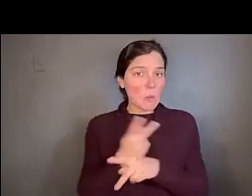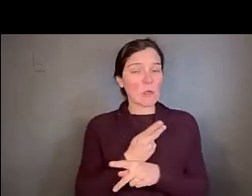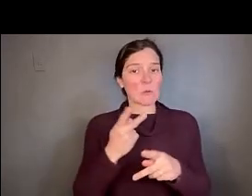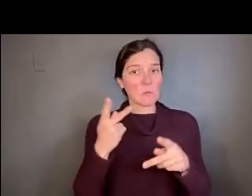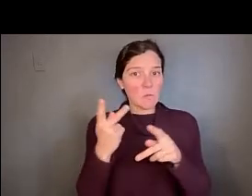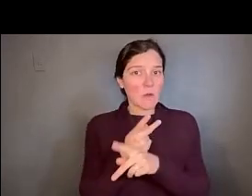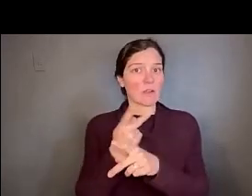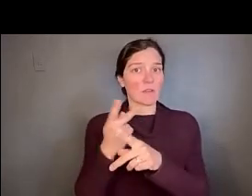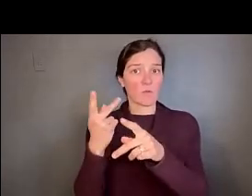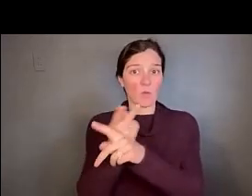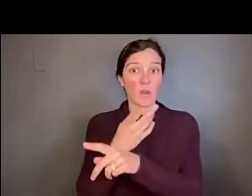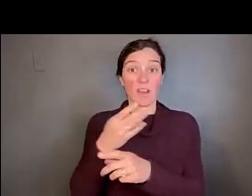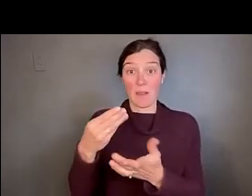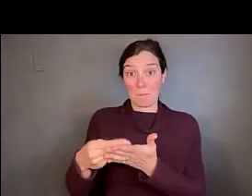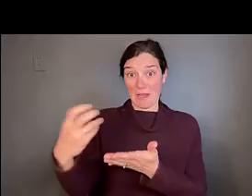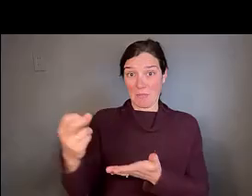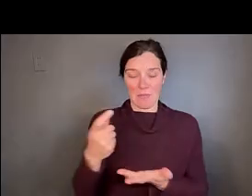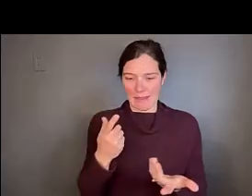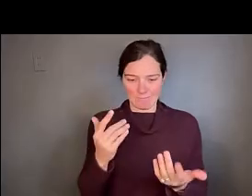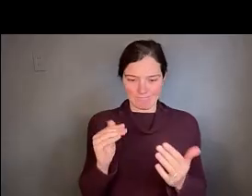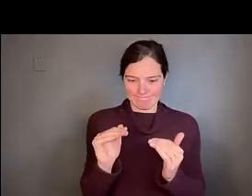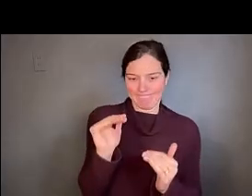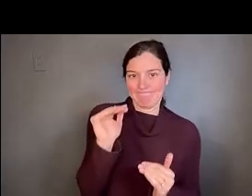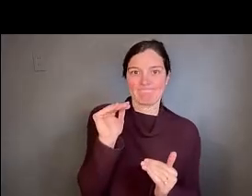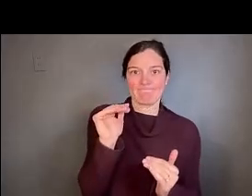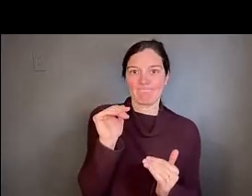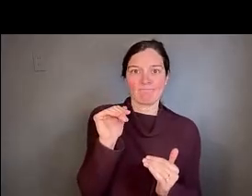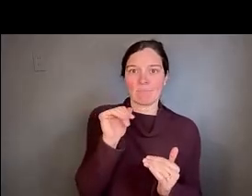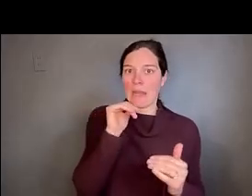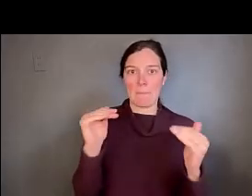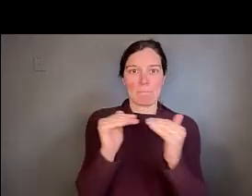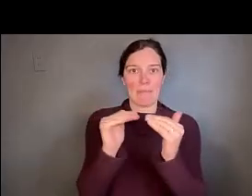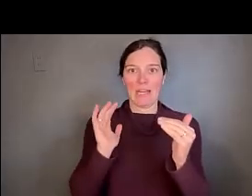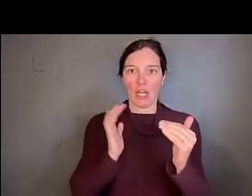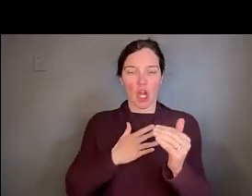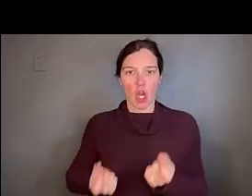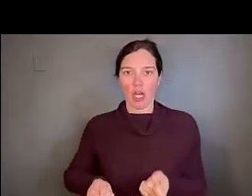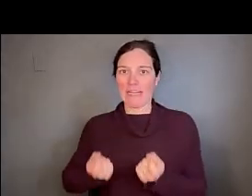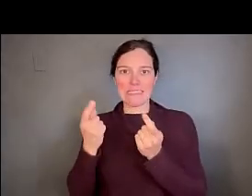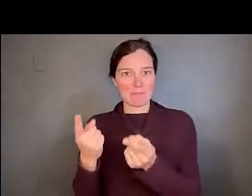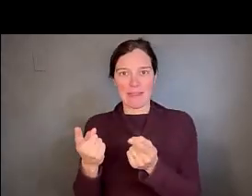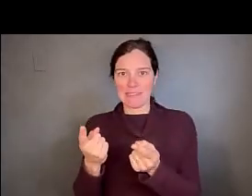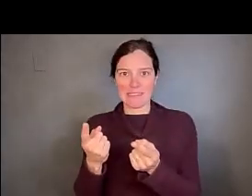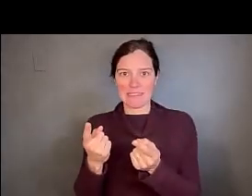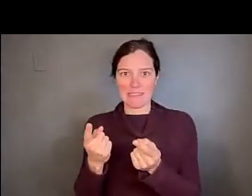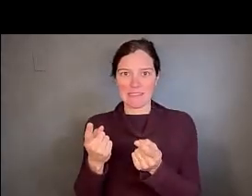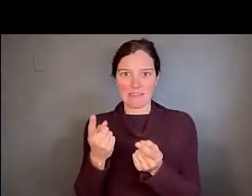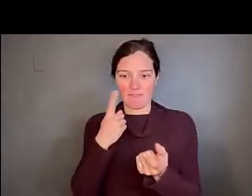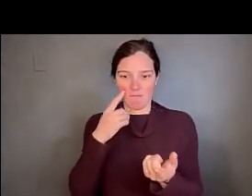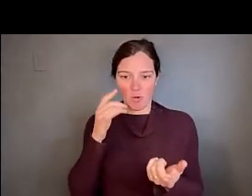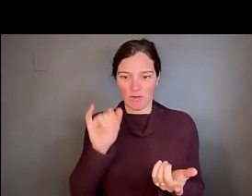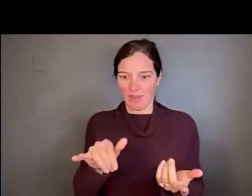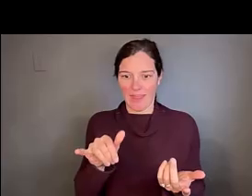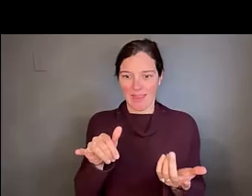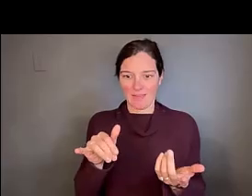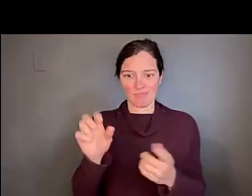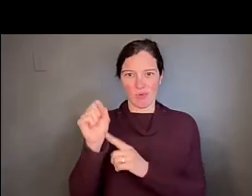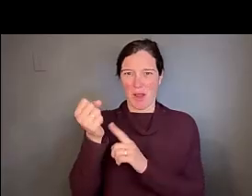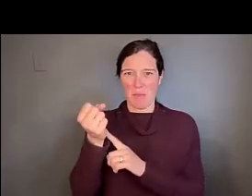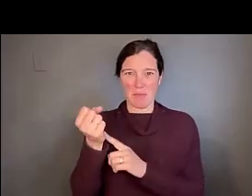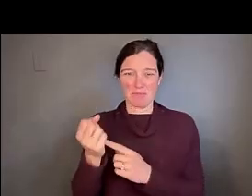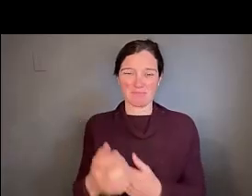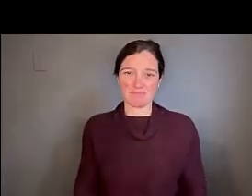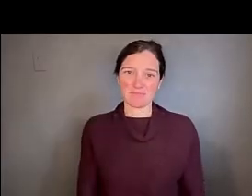again, reimbursement's not meeting the expenses that we all have in dealing with this societal